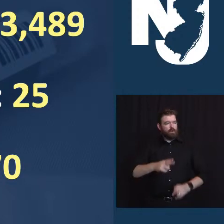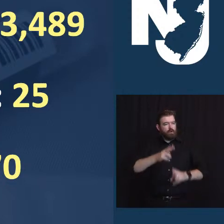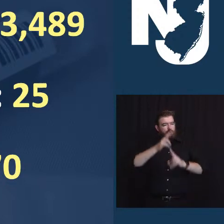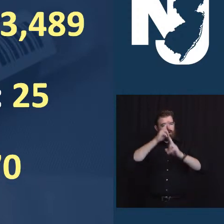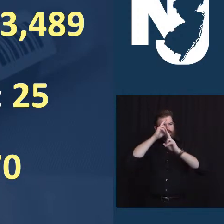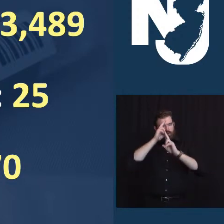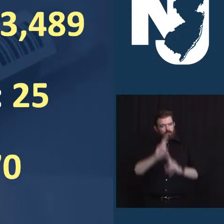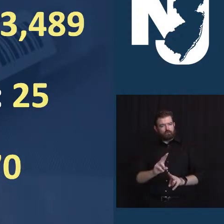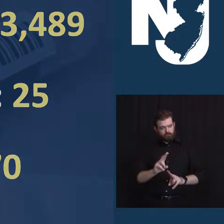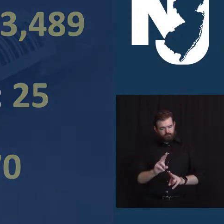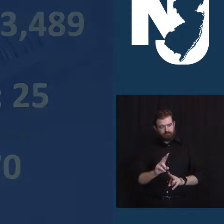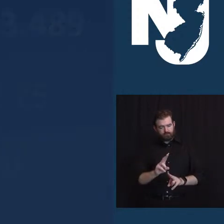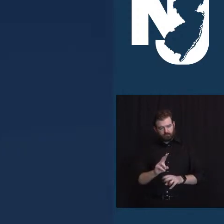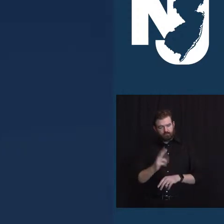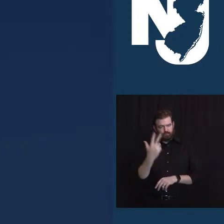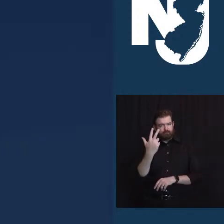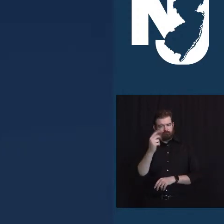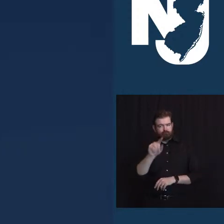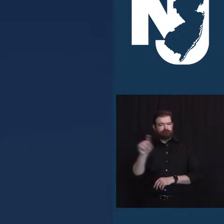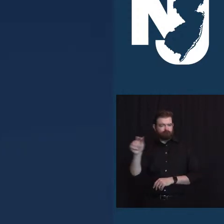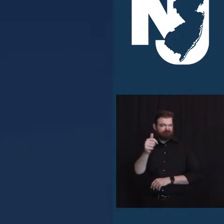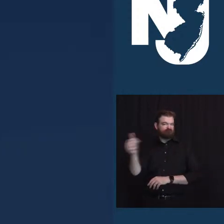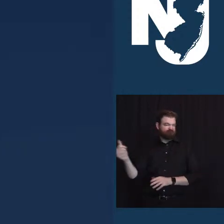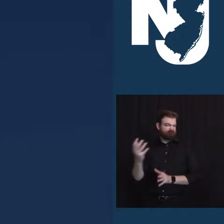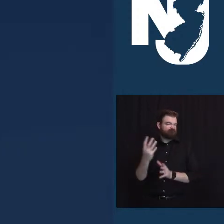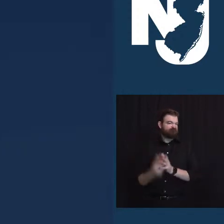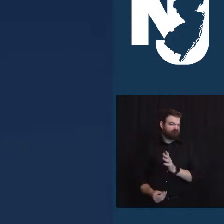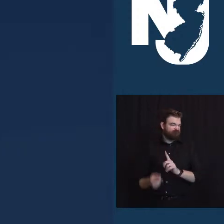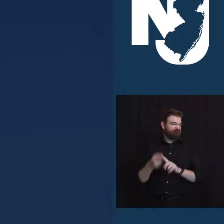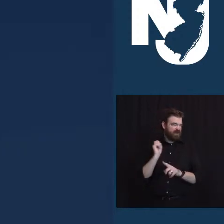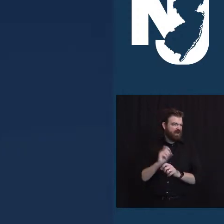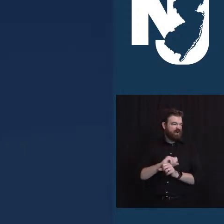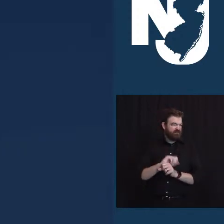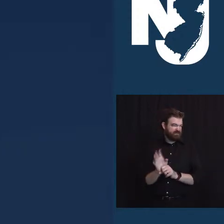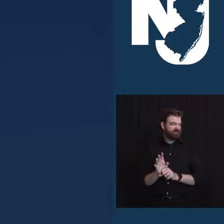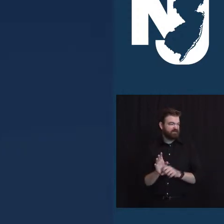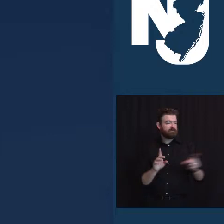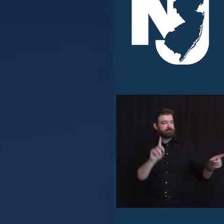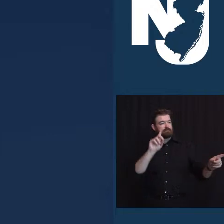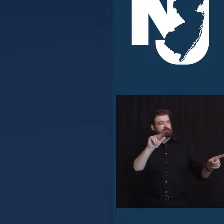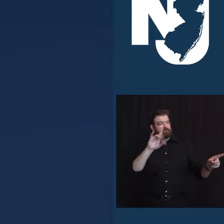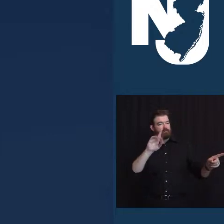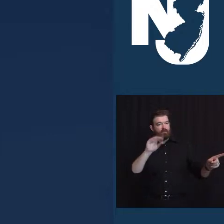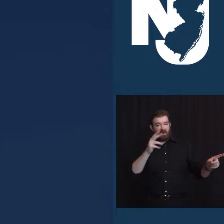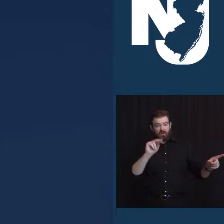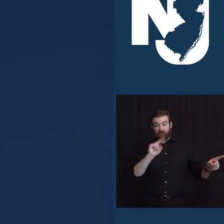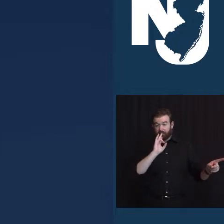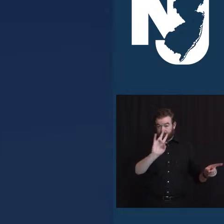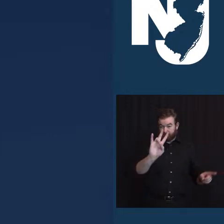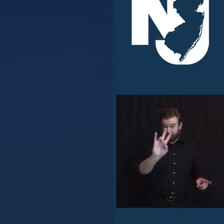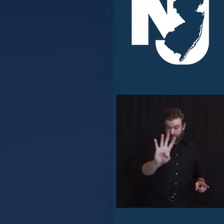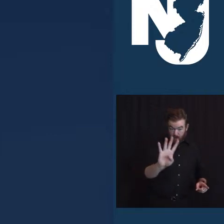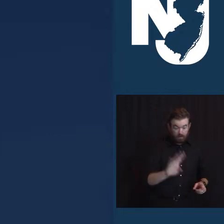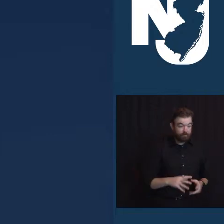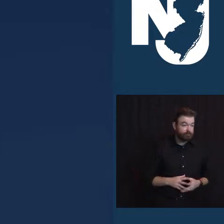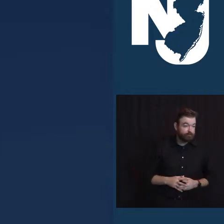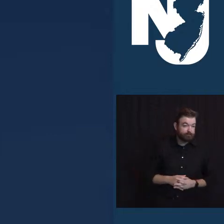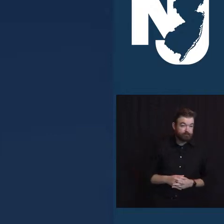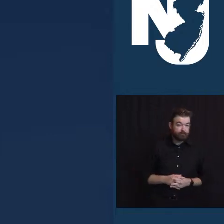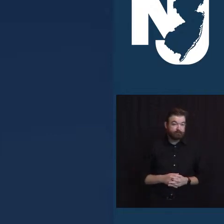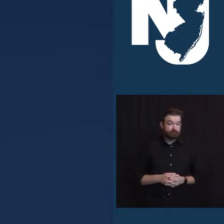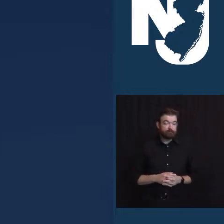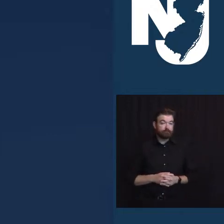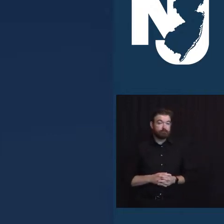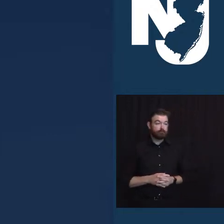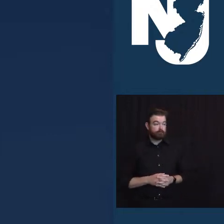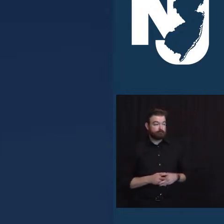We'll begin today by remembering this guy, David Bohan. David was 74 years old, and you won't be surprised from that setting, that